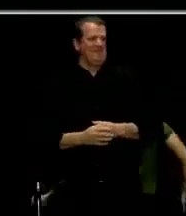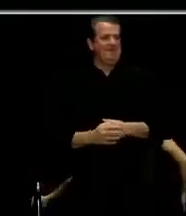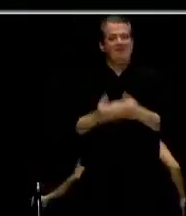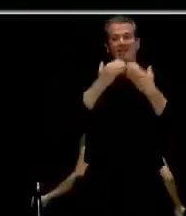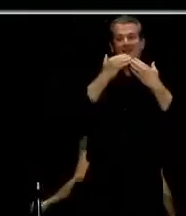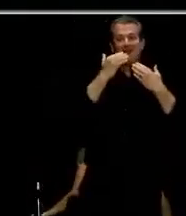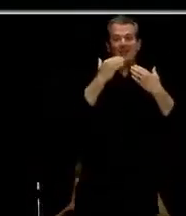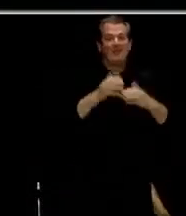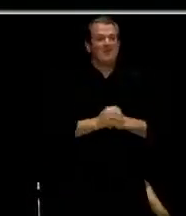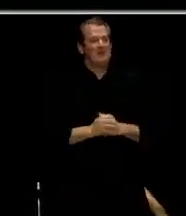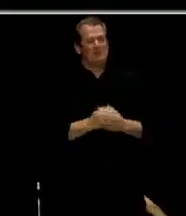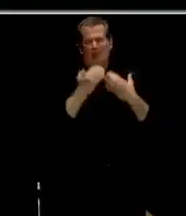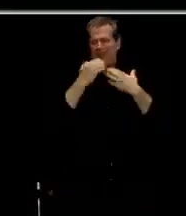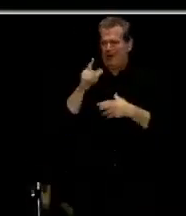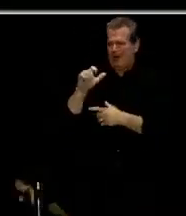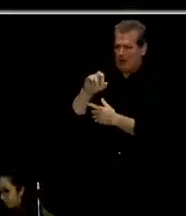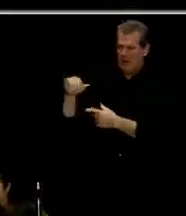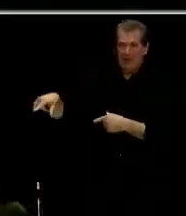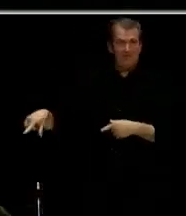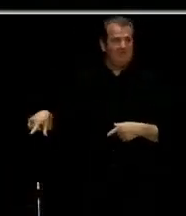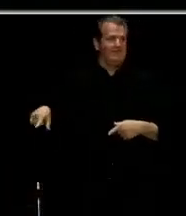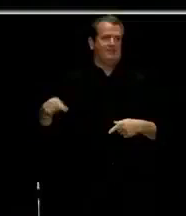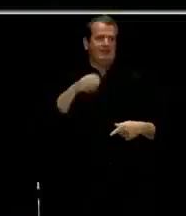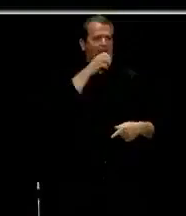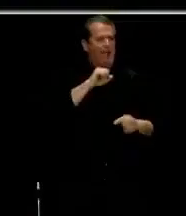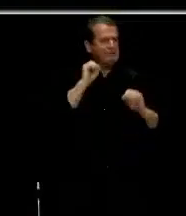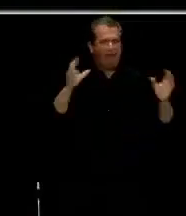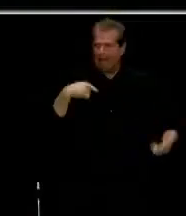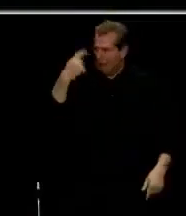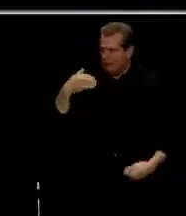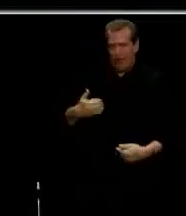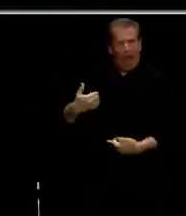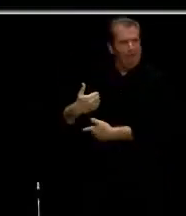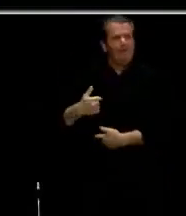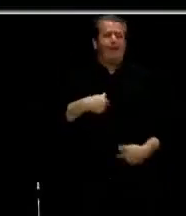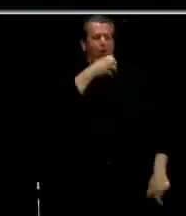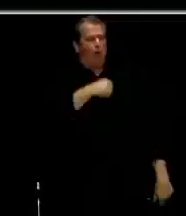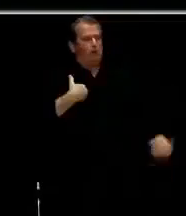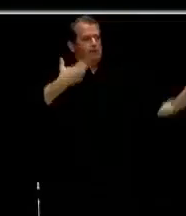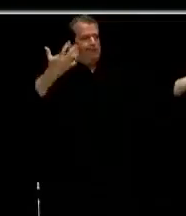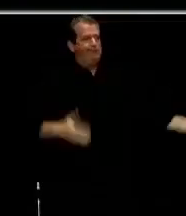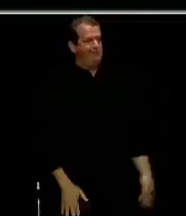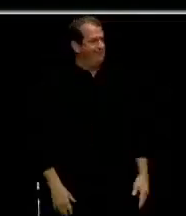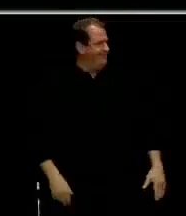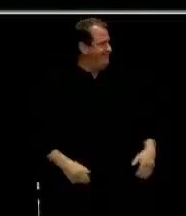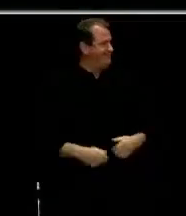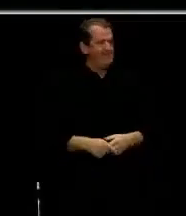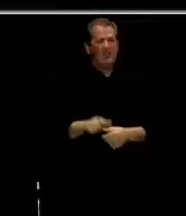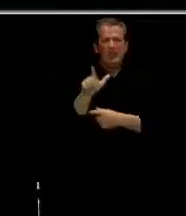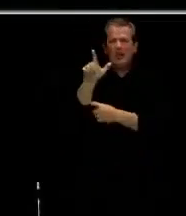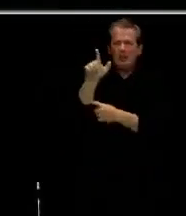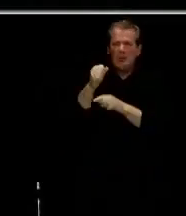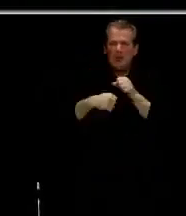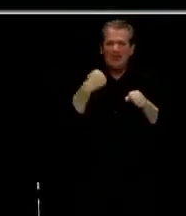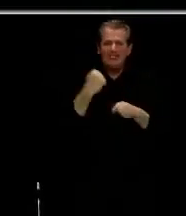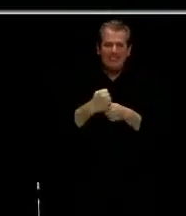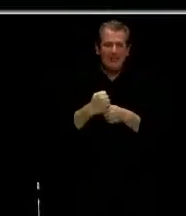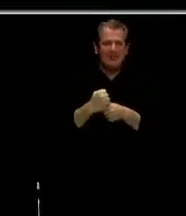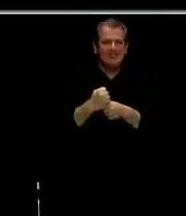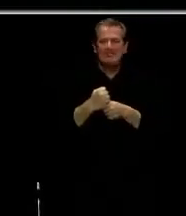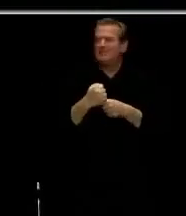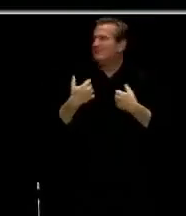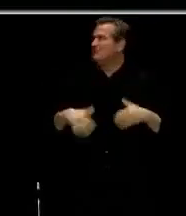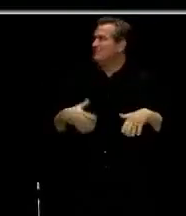you. Thank you, Lori. Lori hasn't aged. I have. So it's 21 years. It